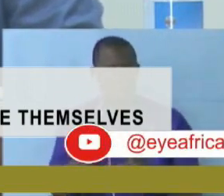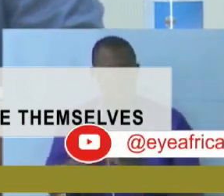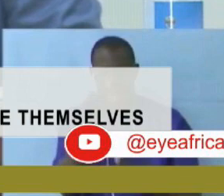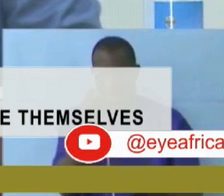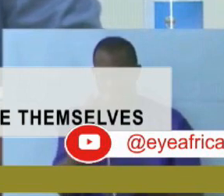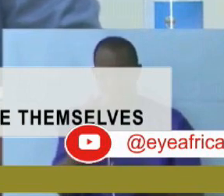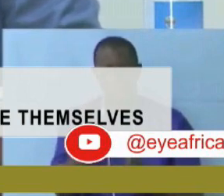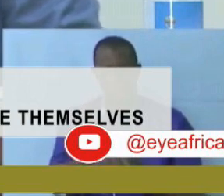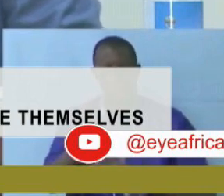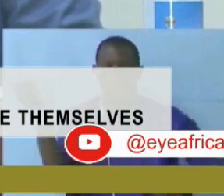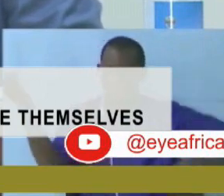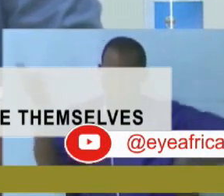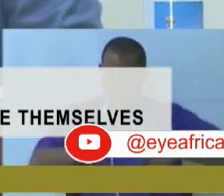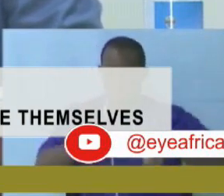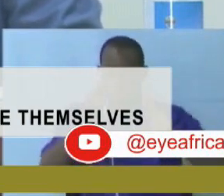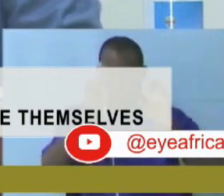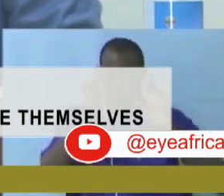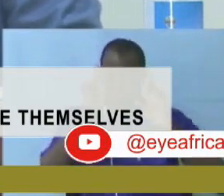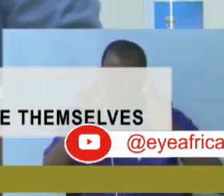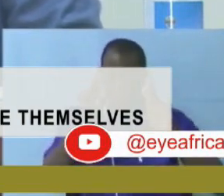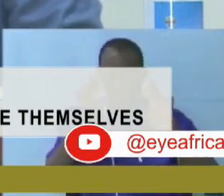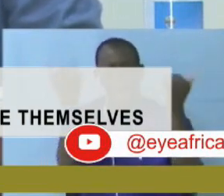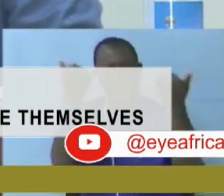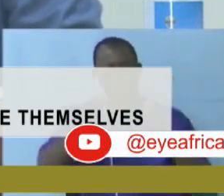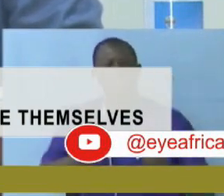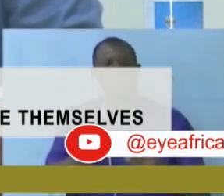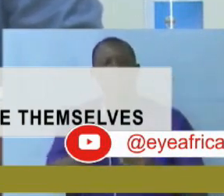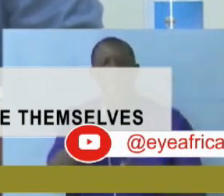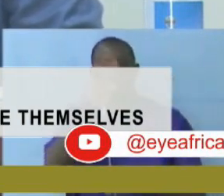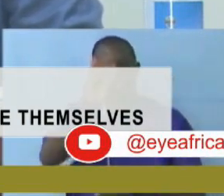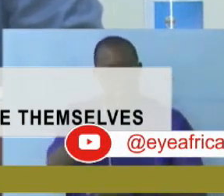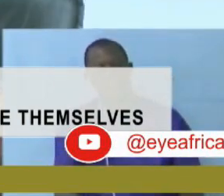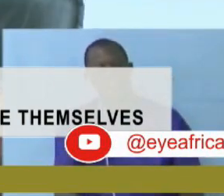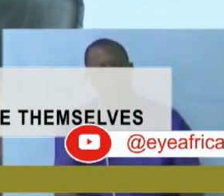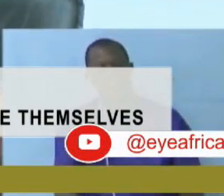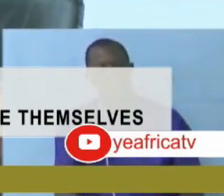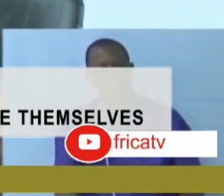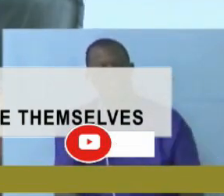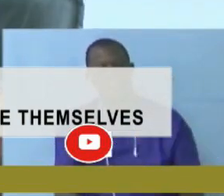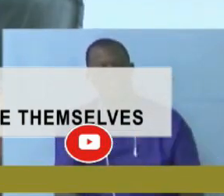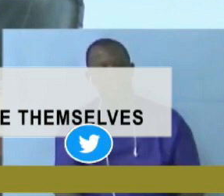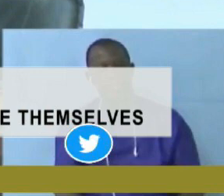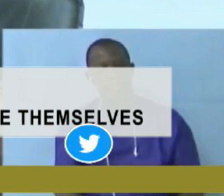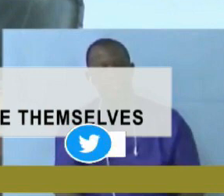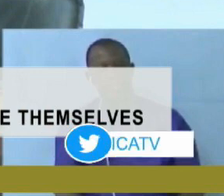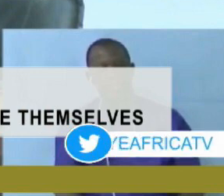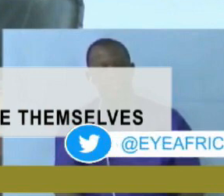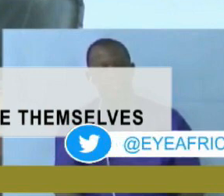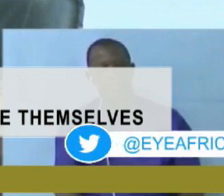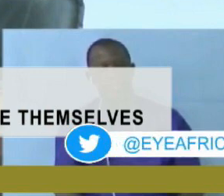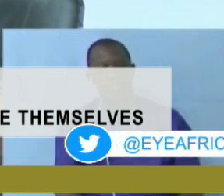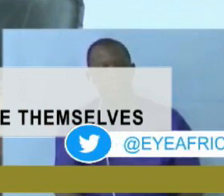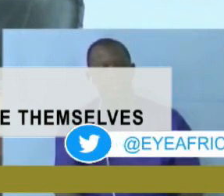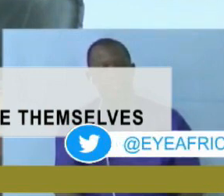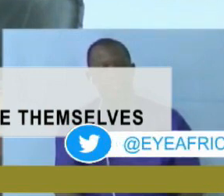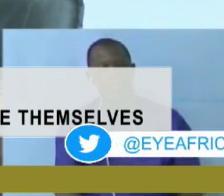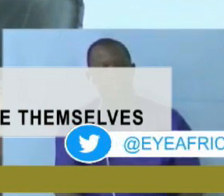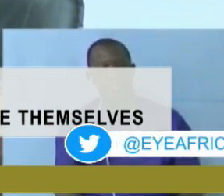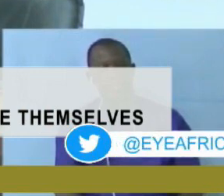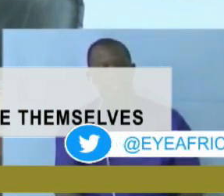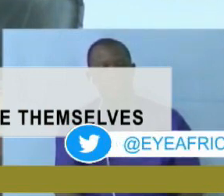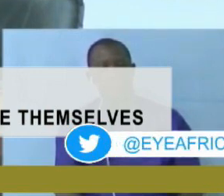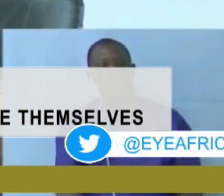be expected? Who would carry out those operations? Well, I'm speaking is